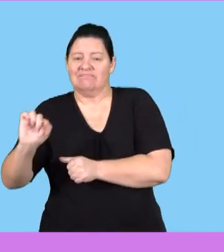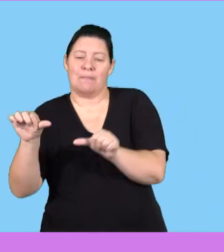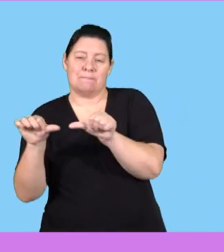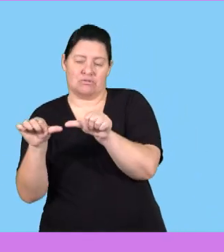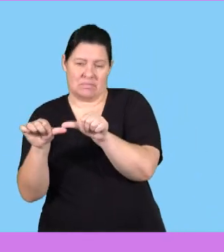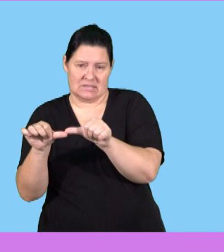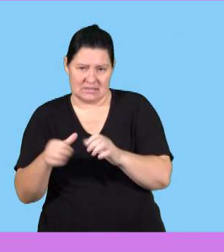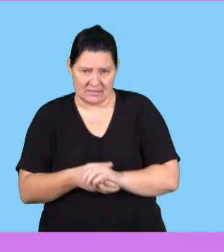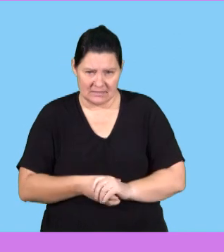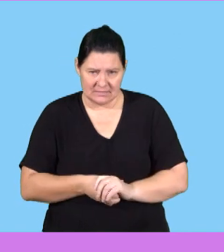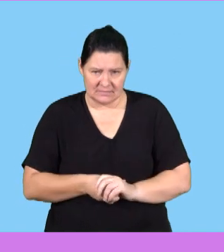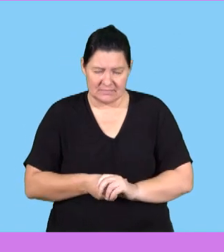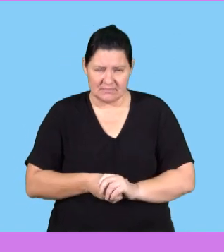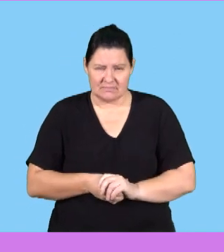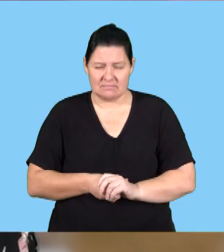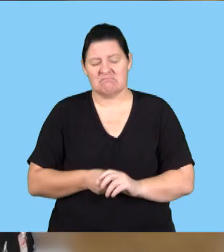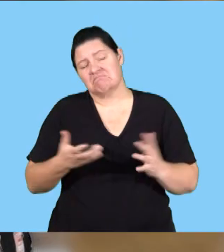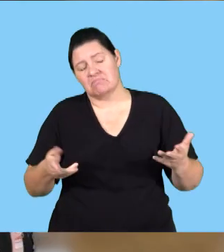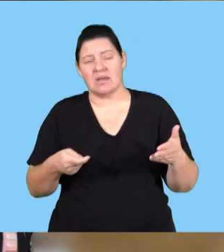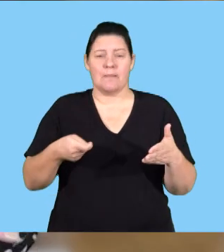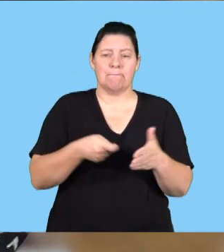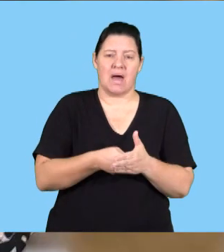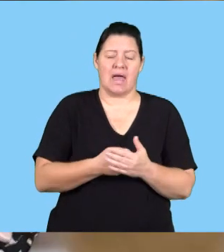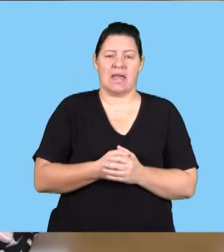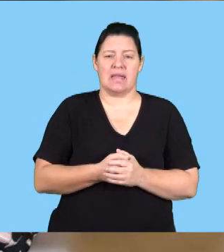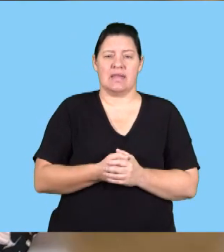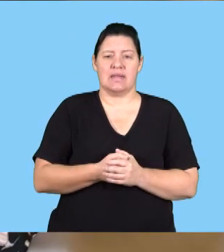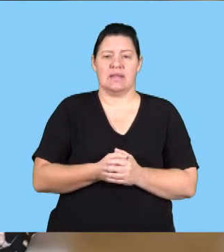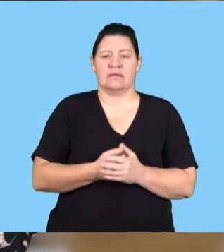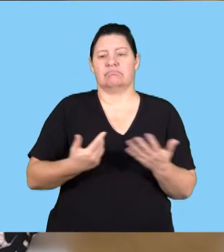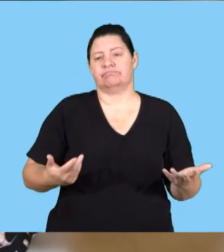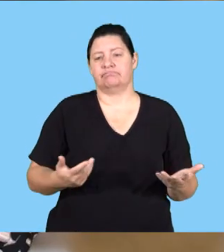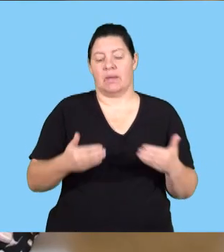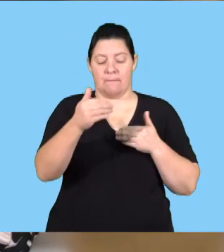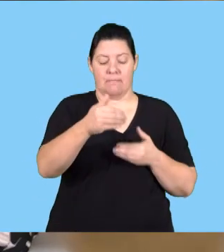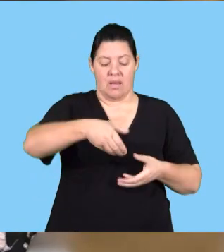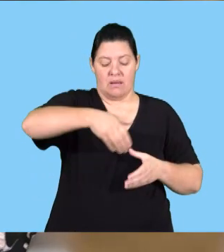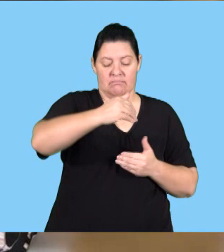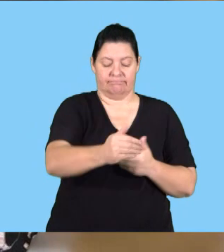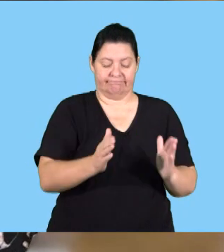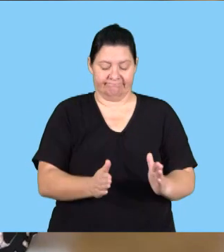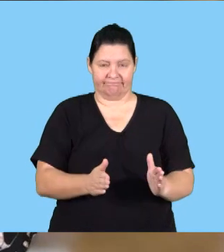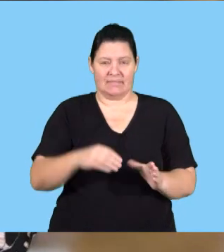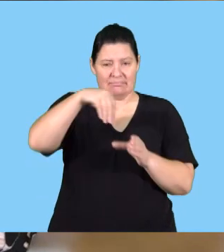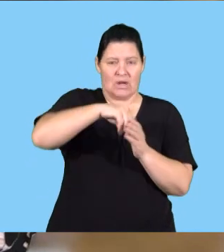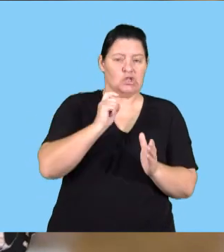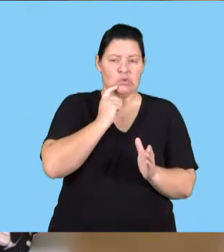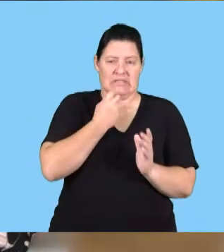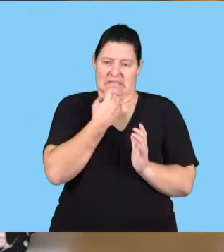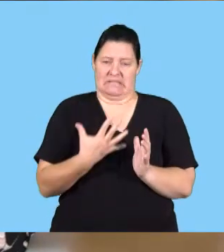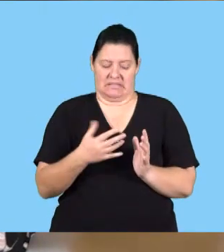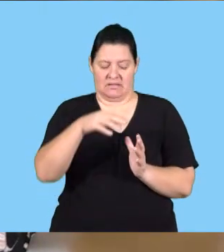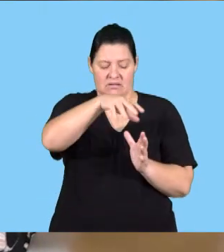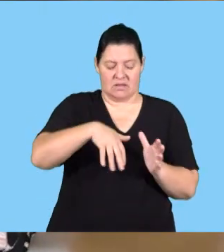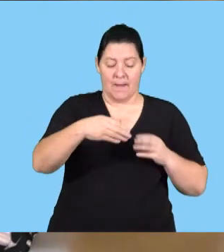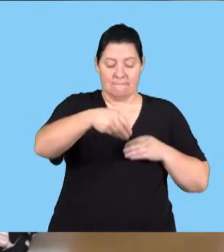its measurement. Like if you buy maybe a pack of sweets, we want to know, when we